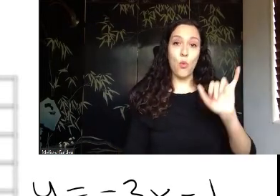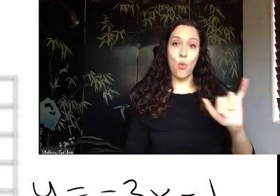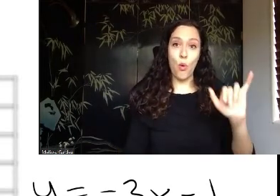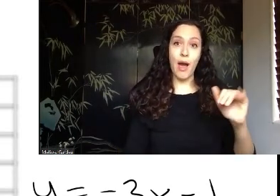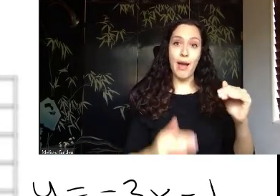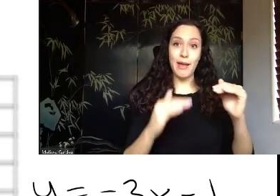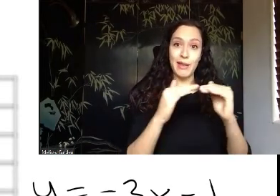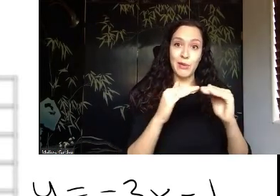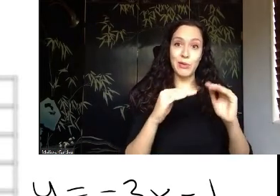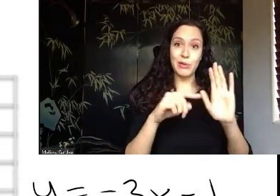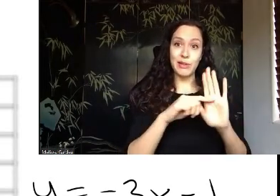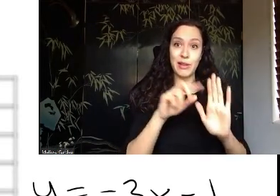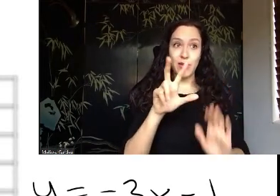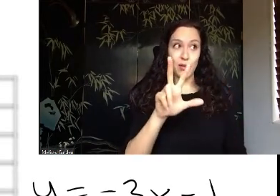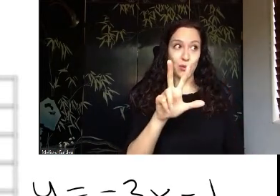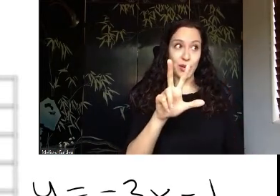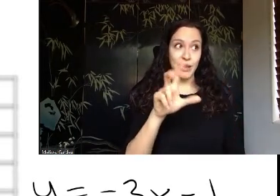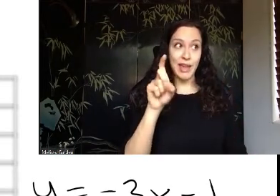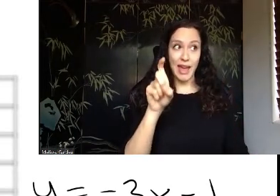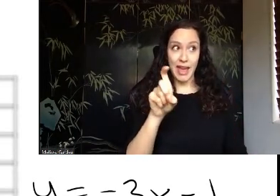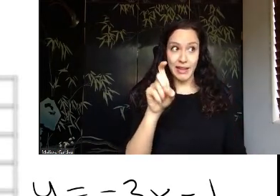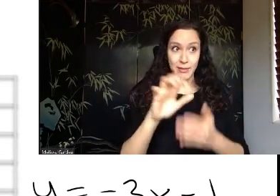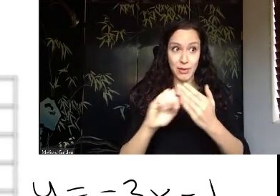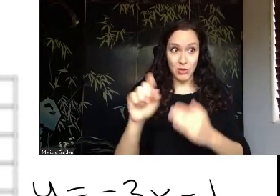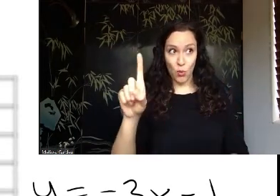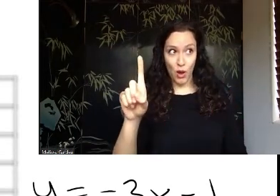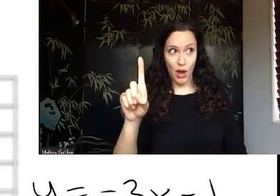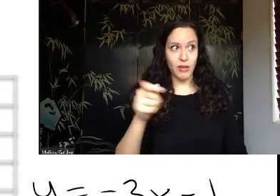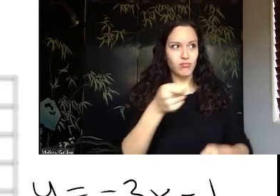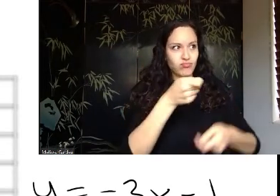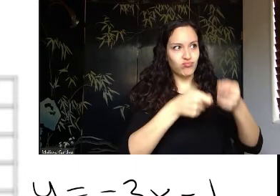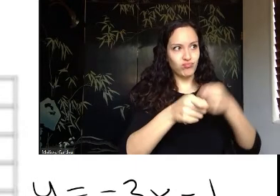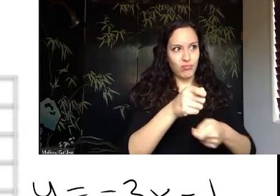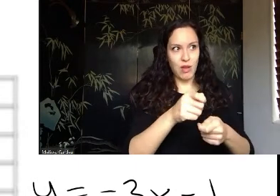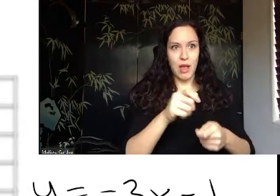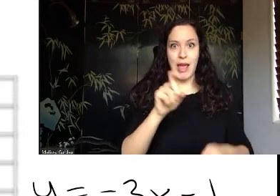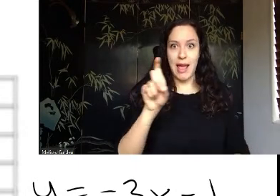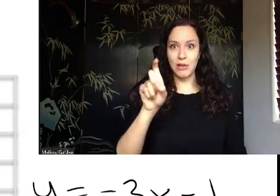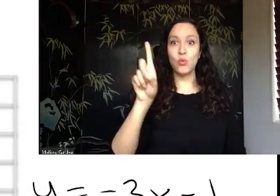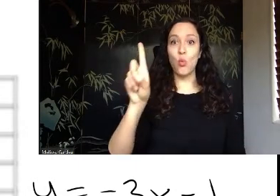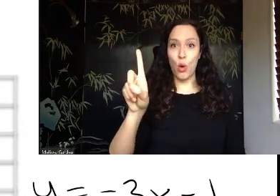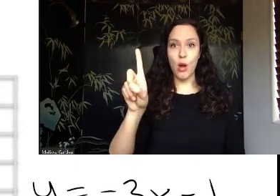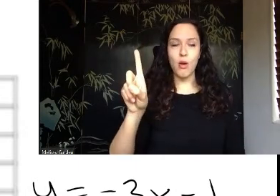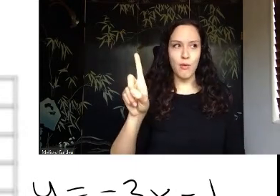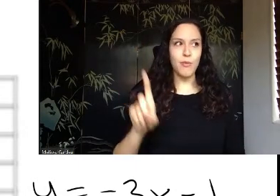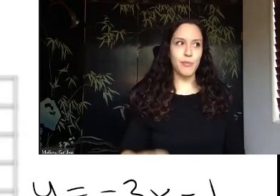negative 3x minus 1, y equals negative 3 times 1 minus 1,